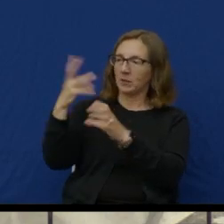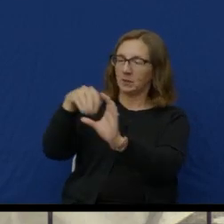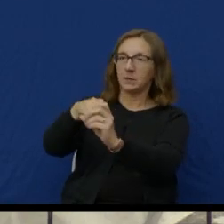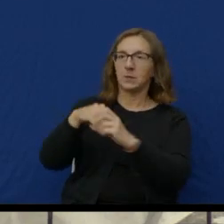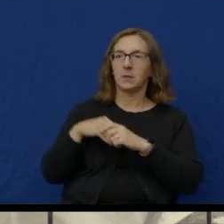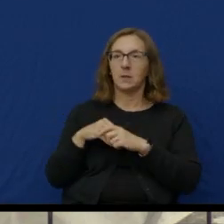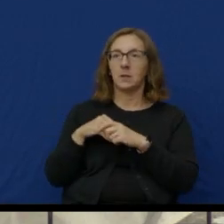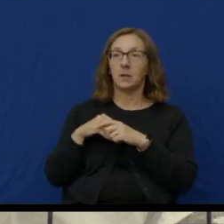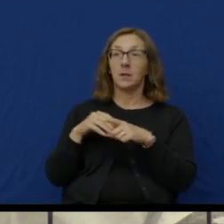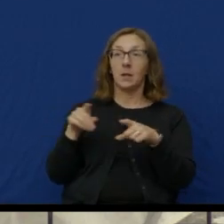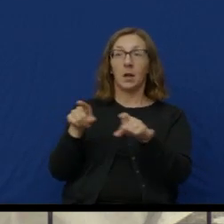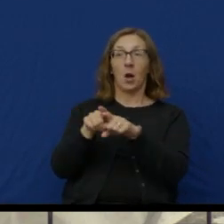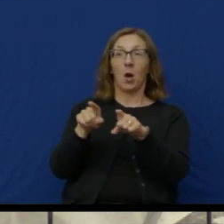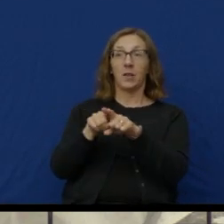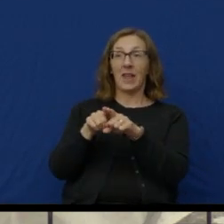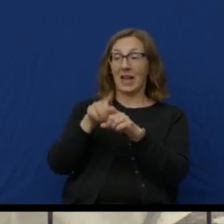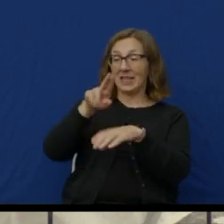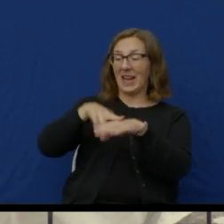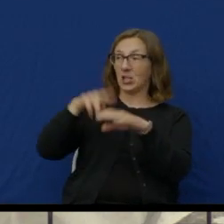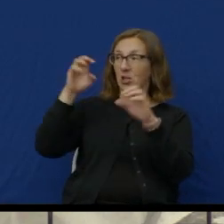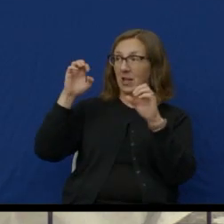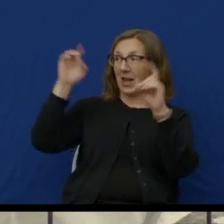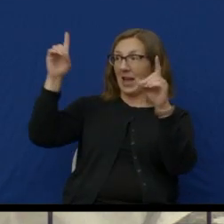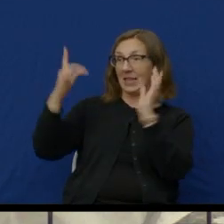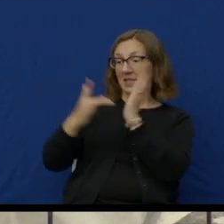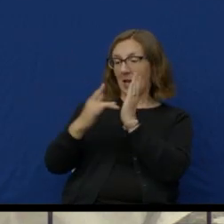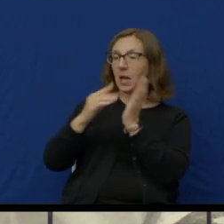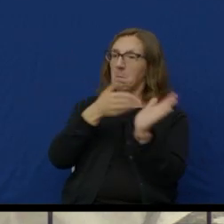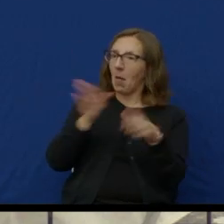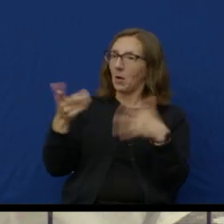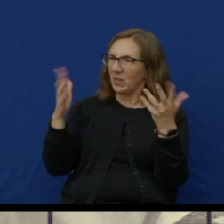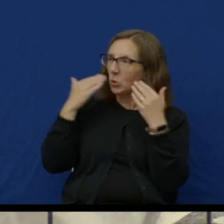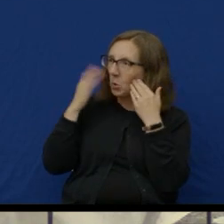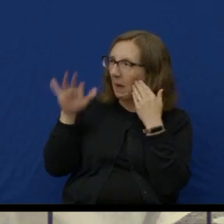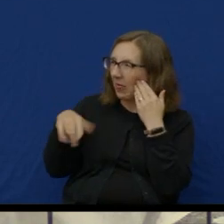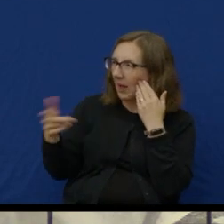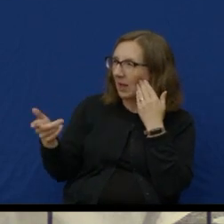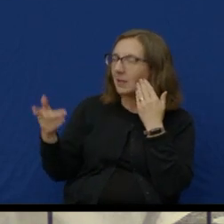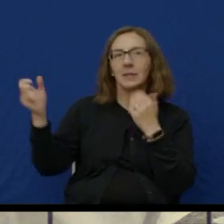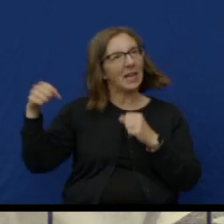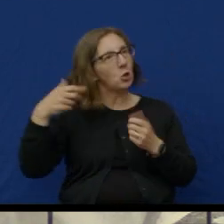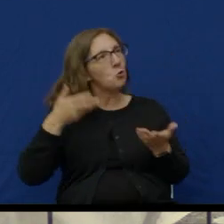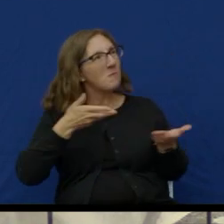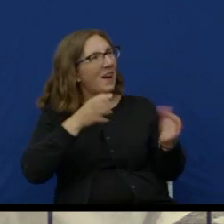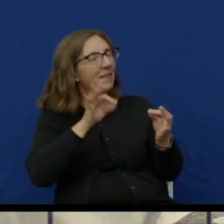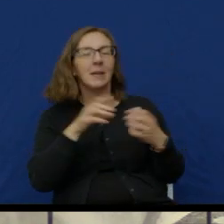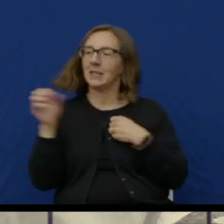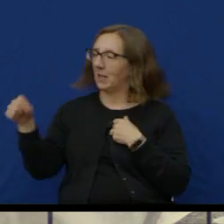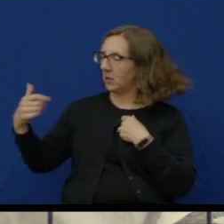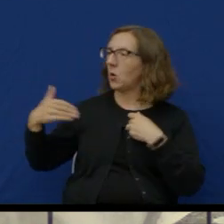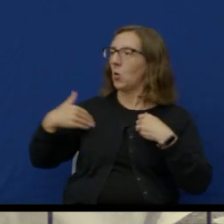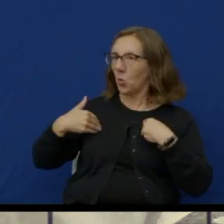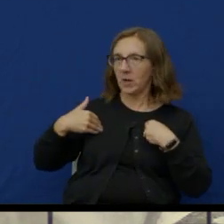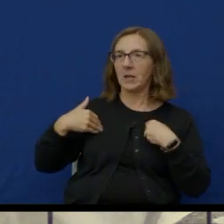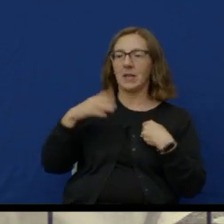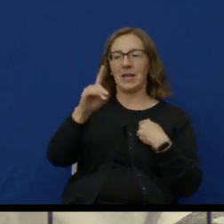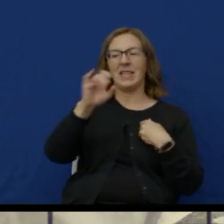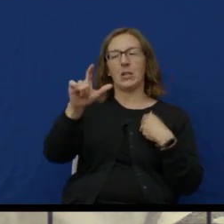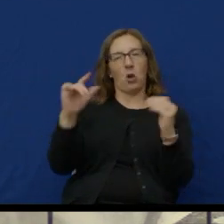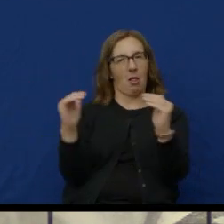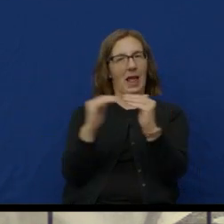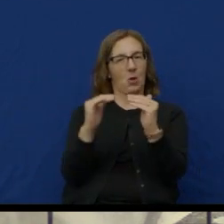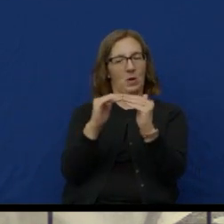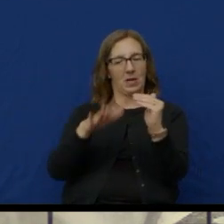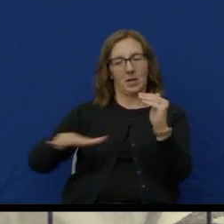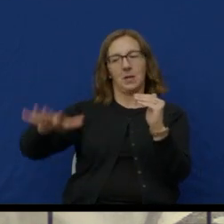that national ed tech plan. Yeah, you got to be a and so we've provider of included feedback. major digital equity components inside of